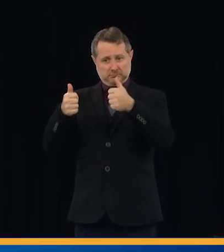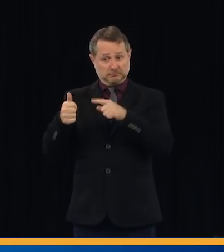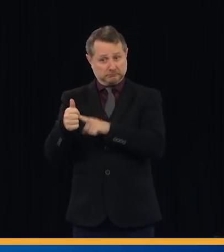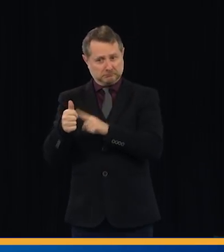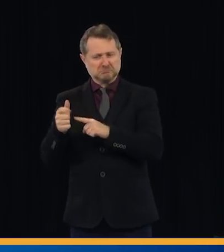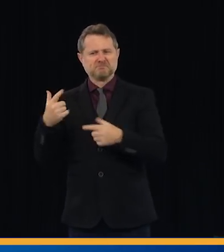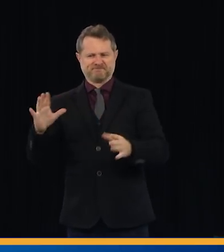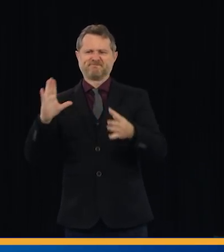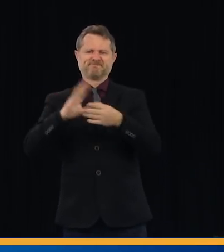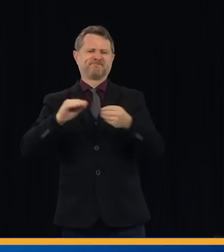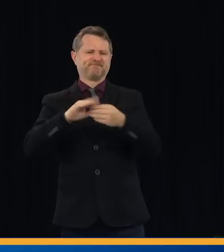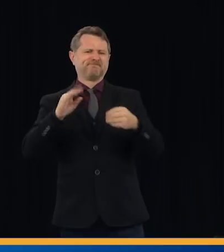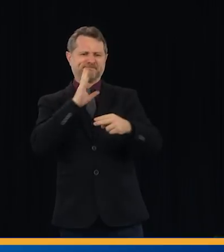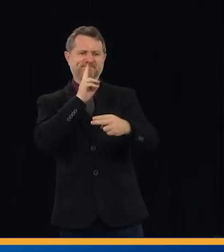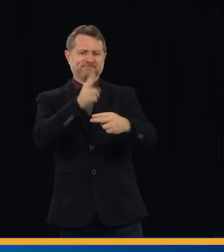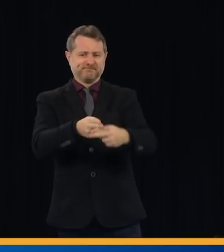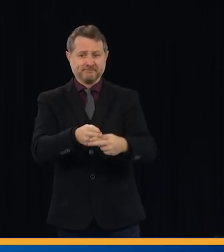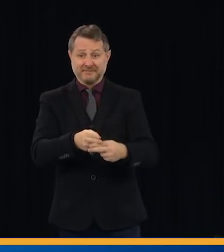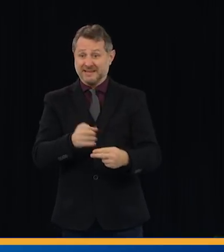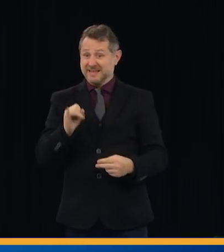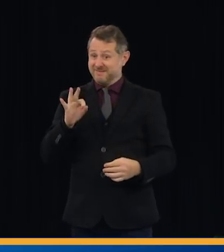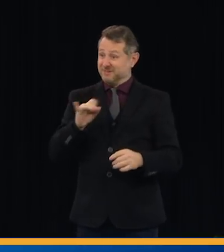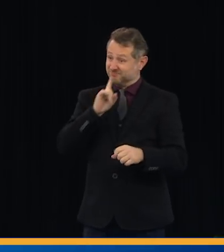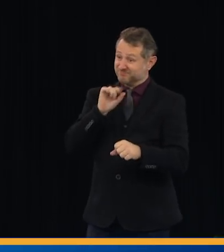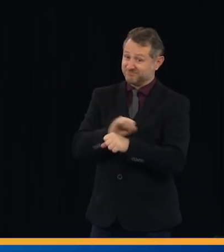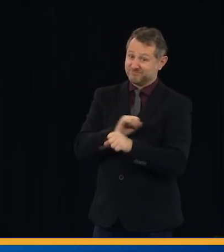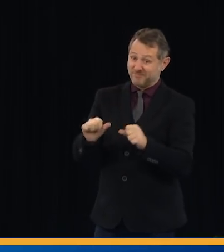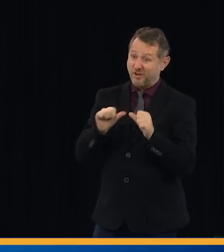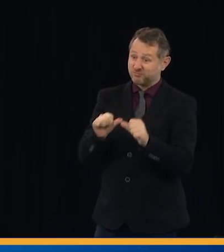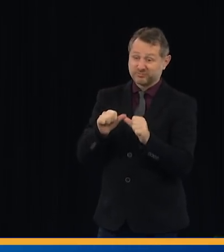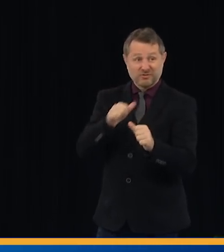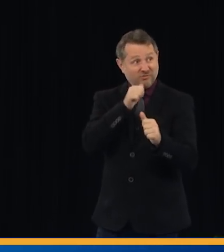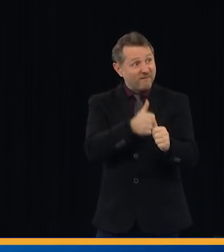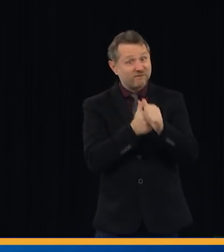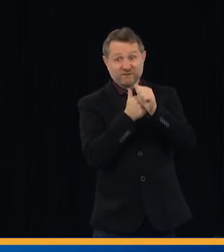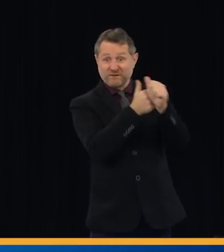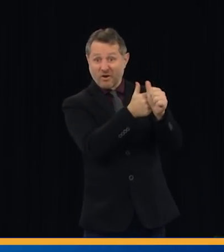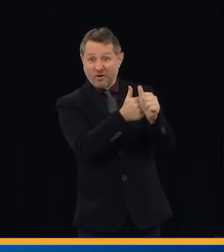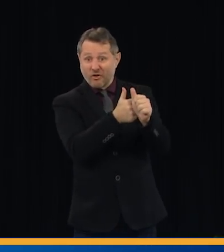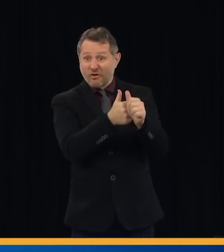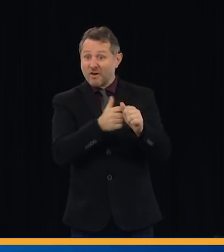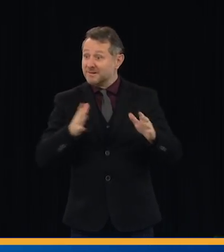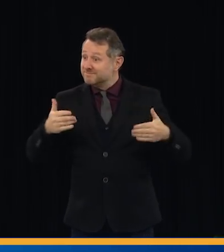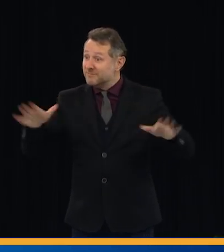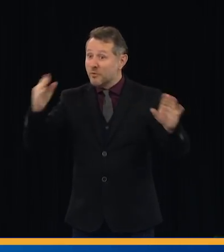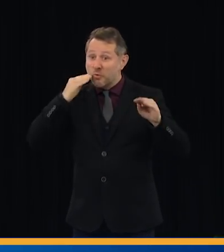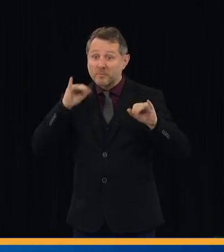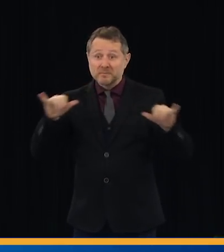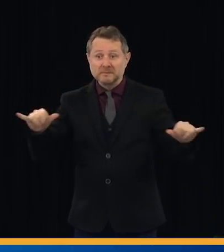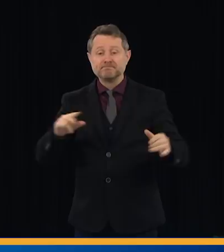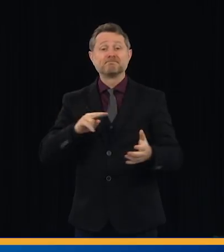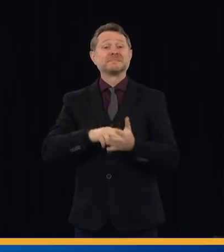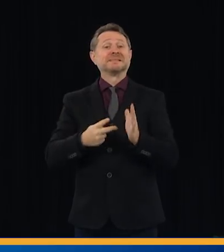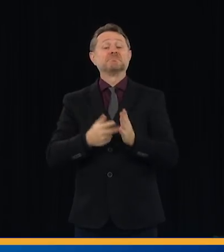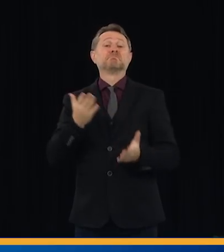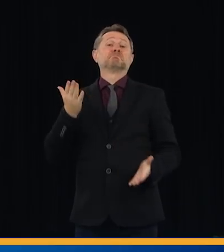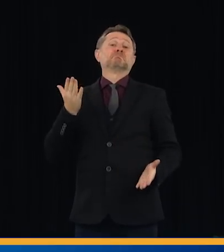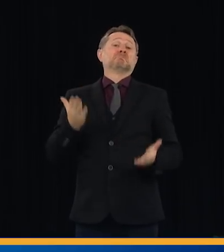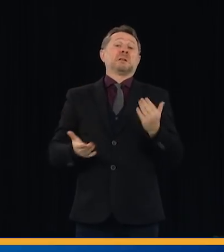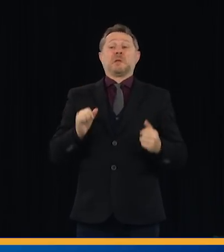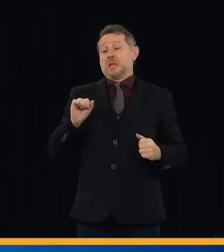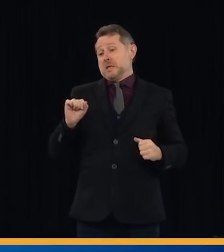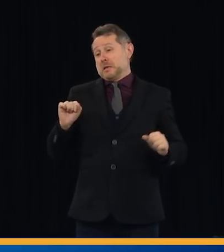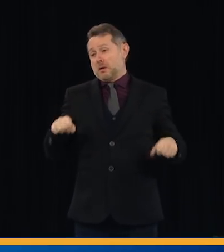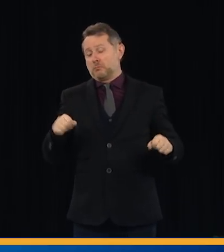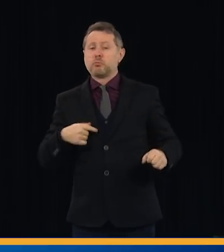So if the density compliance is not working on a voluntary basis, we could get to a point where we will close